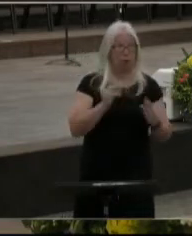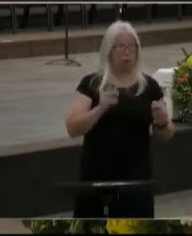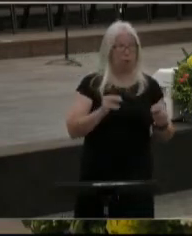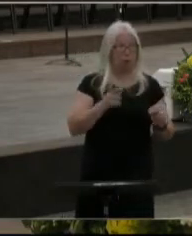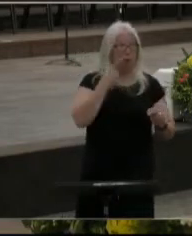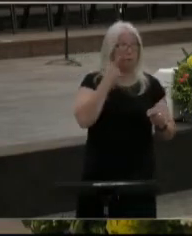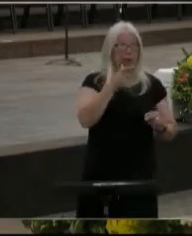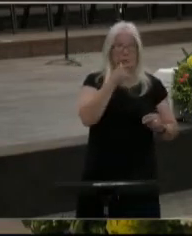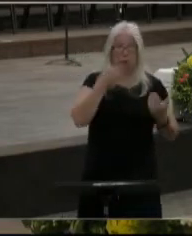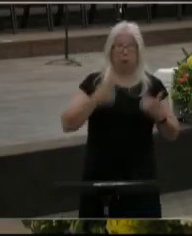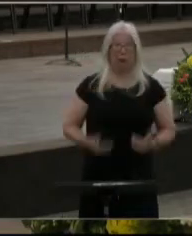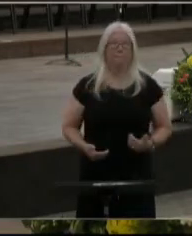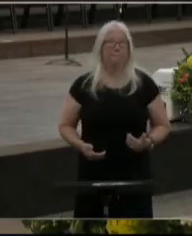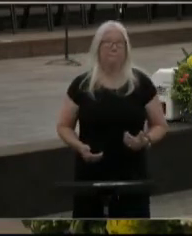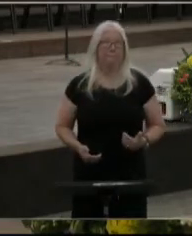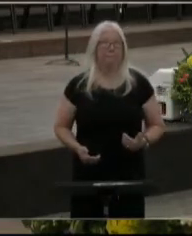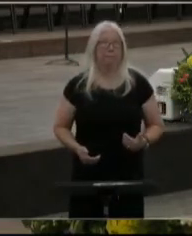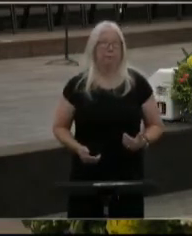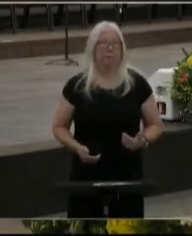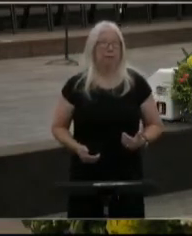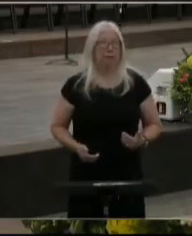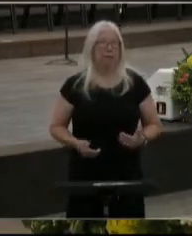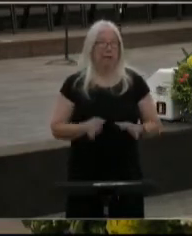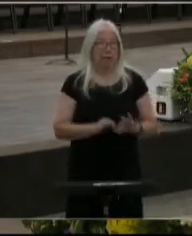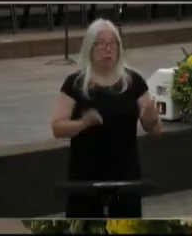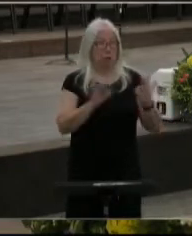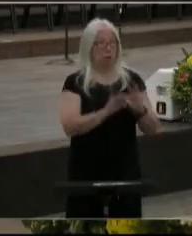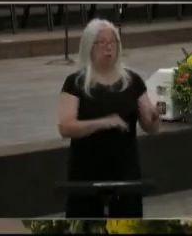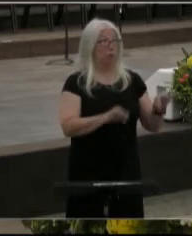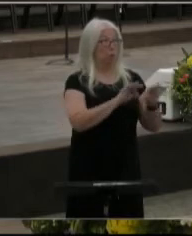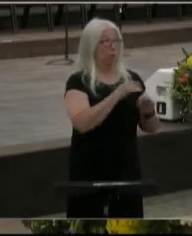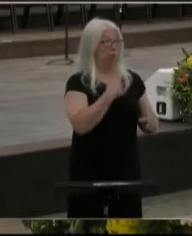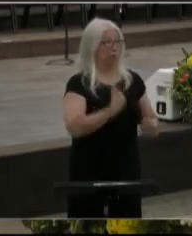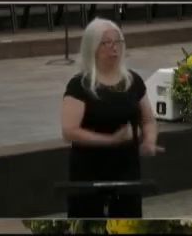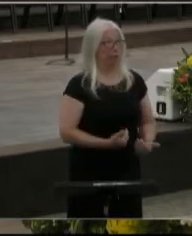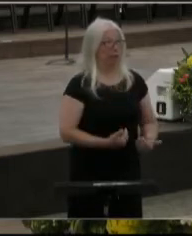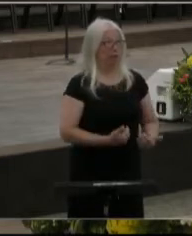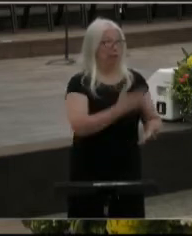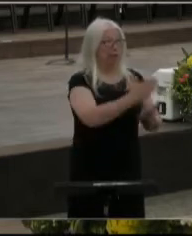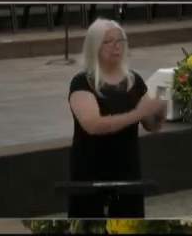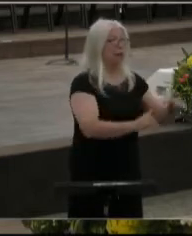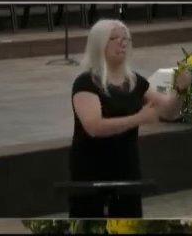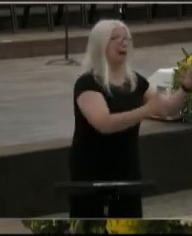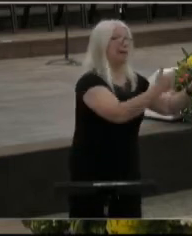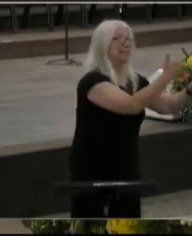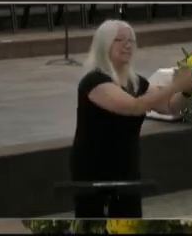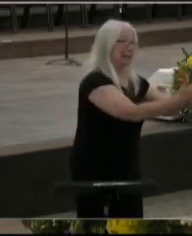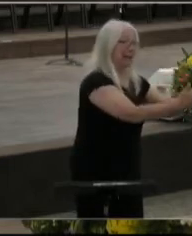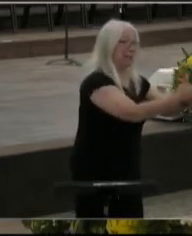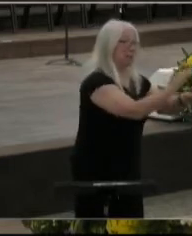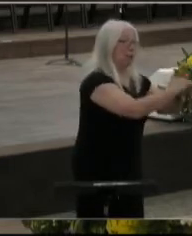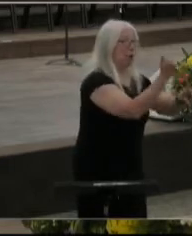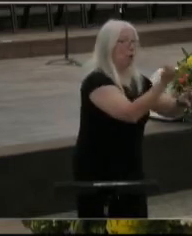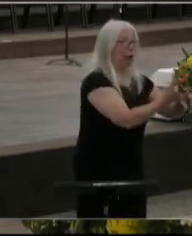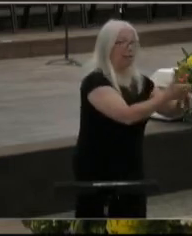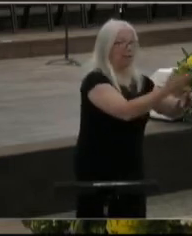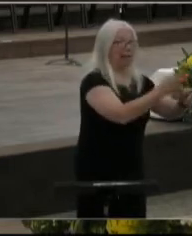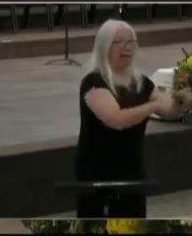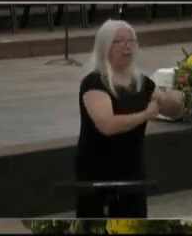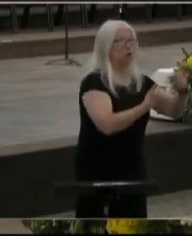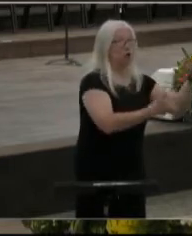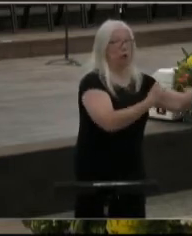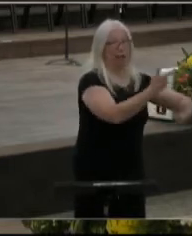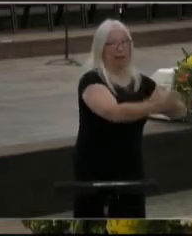I was like, it's because of who I am. And I was like, it's worth it. It's worth it to me to have somebody's name on everything that I turn